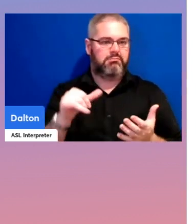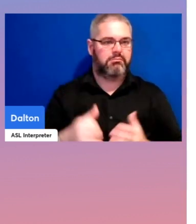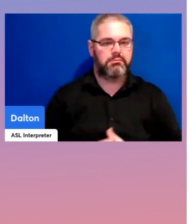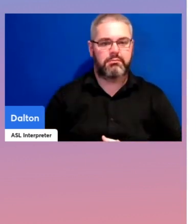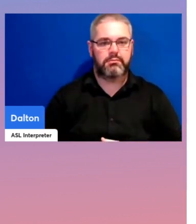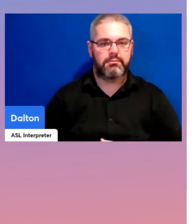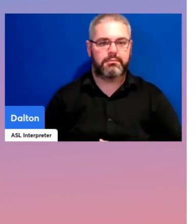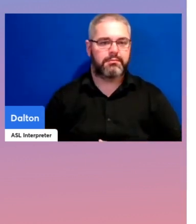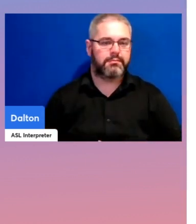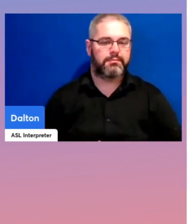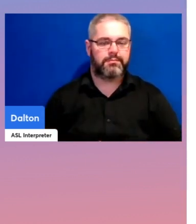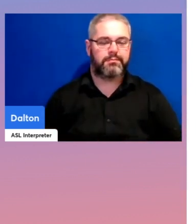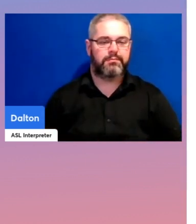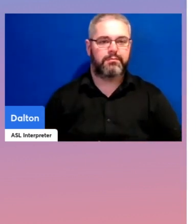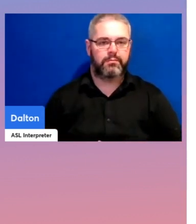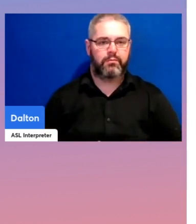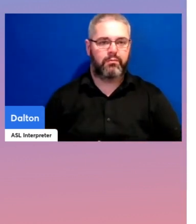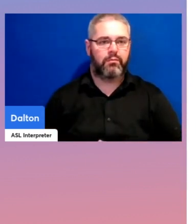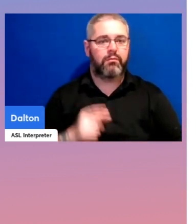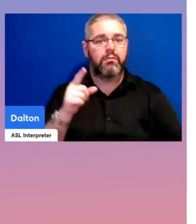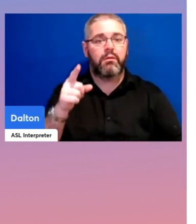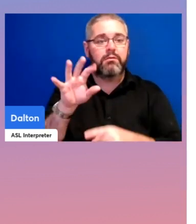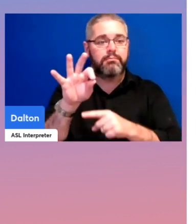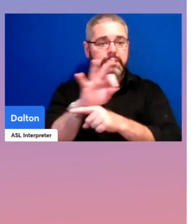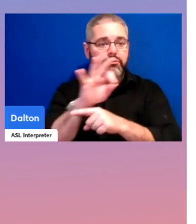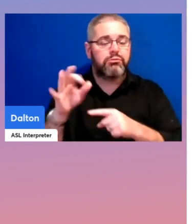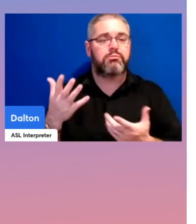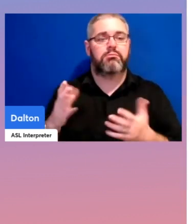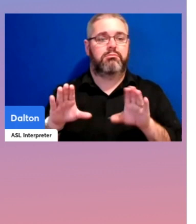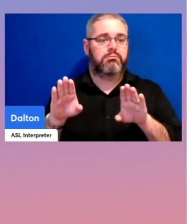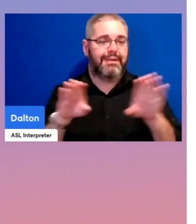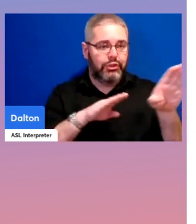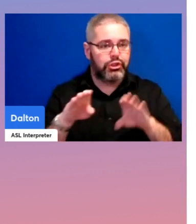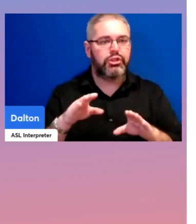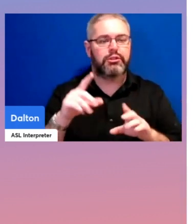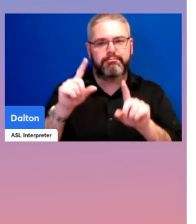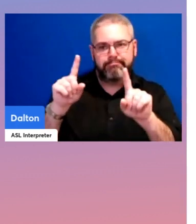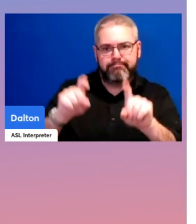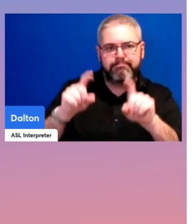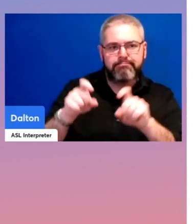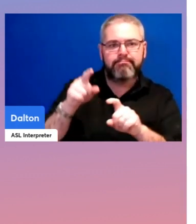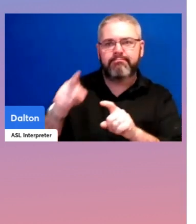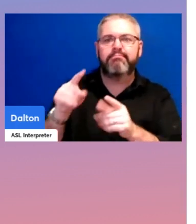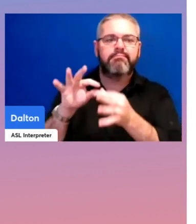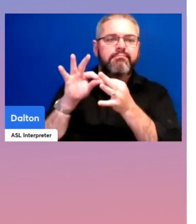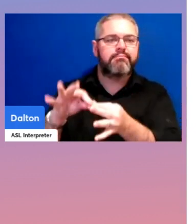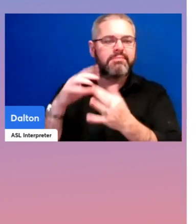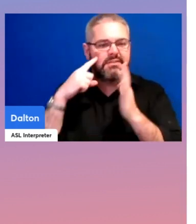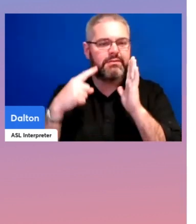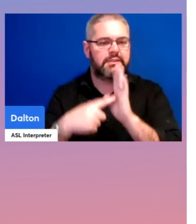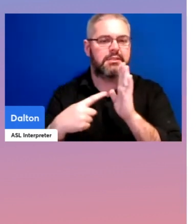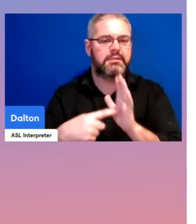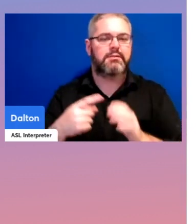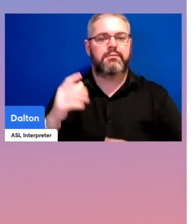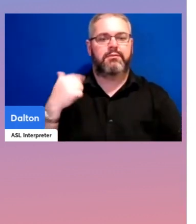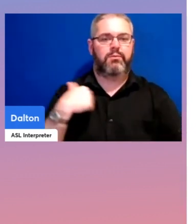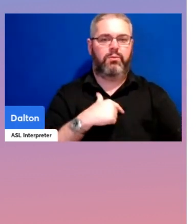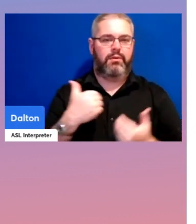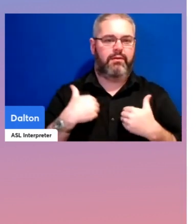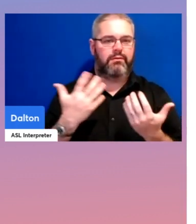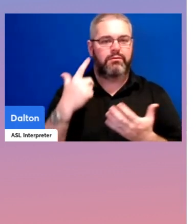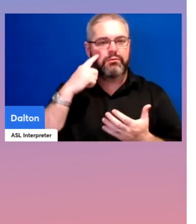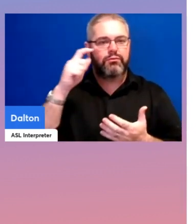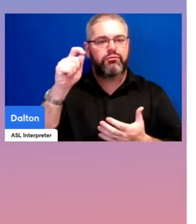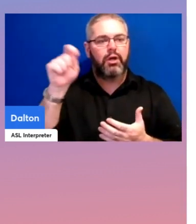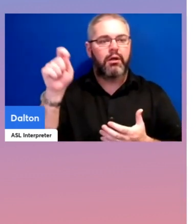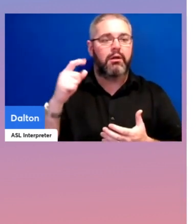We might also want to include tests for functionality and behavior. And this is related to, for instance, the check block I mentioned. So if we have